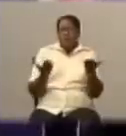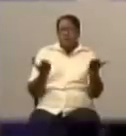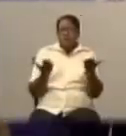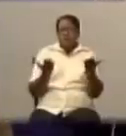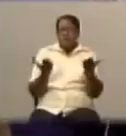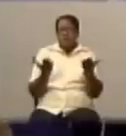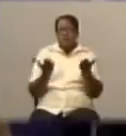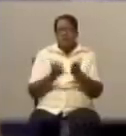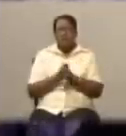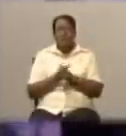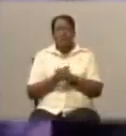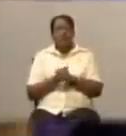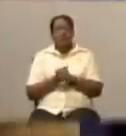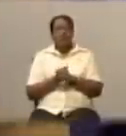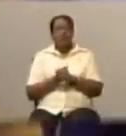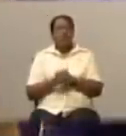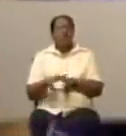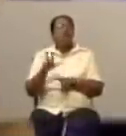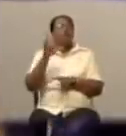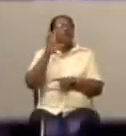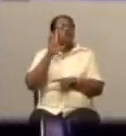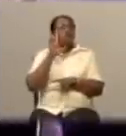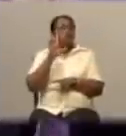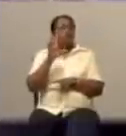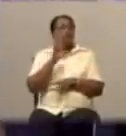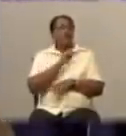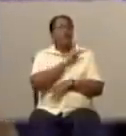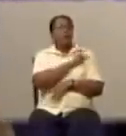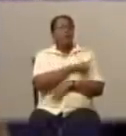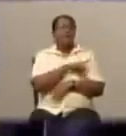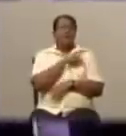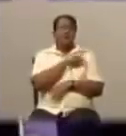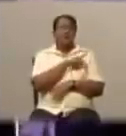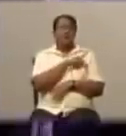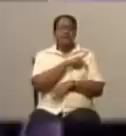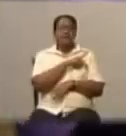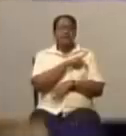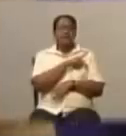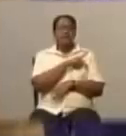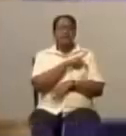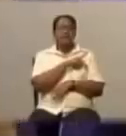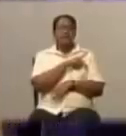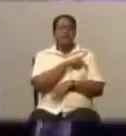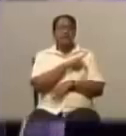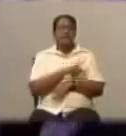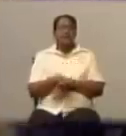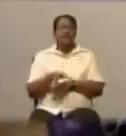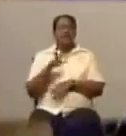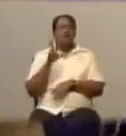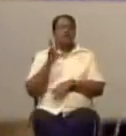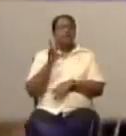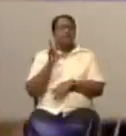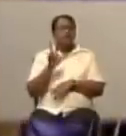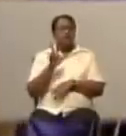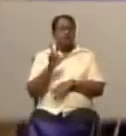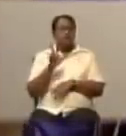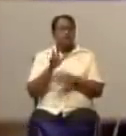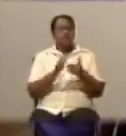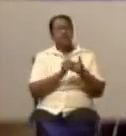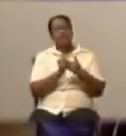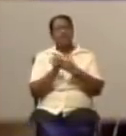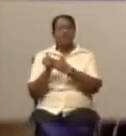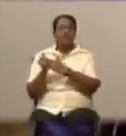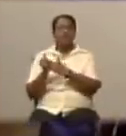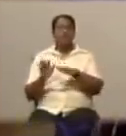leading personality, three leading personage, three leading figure that help